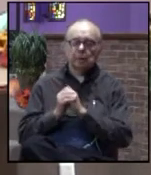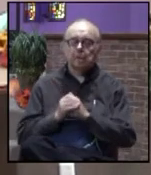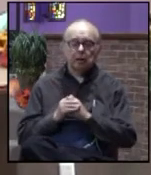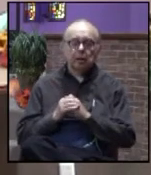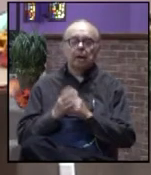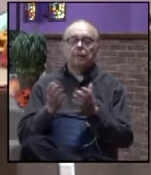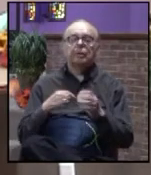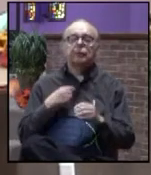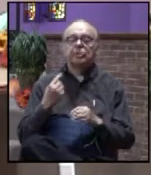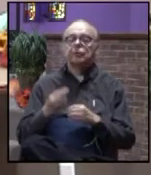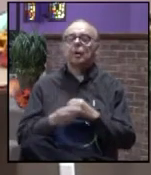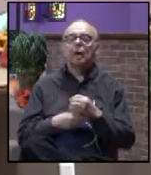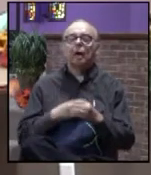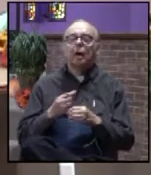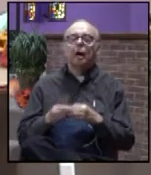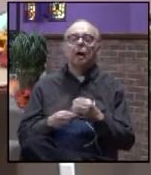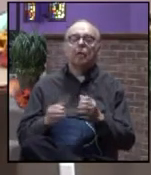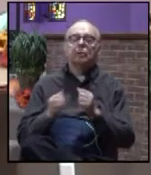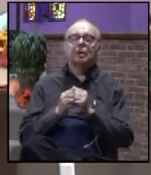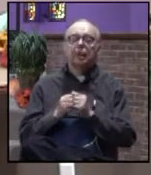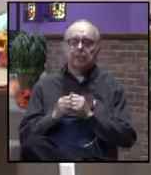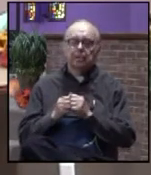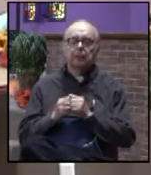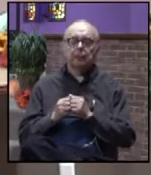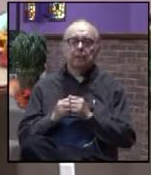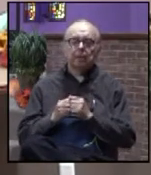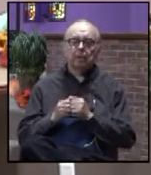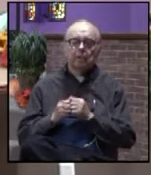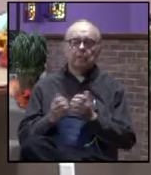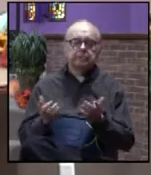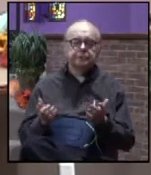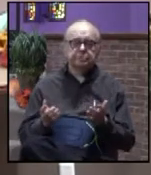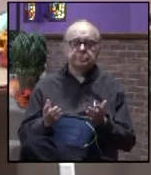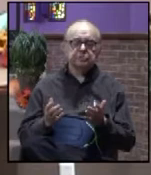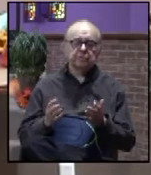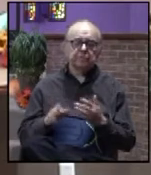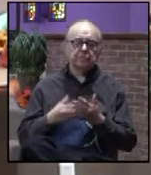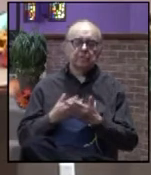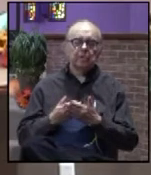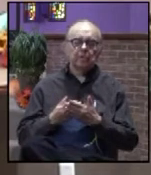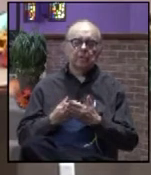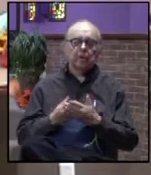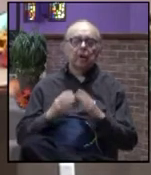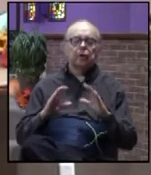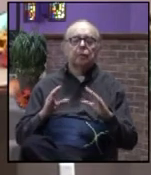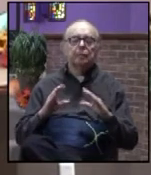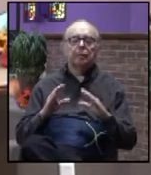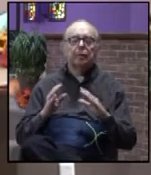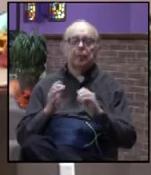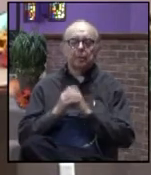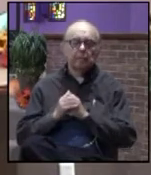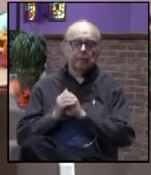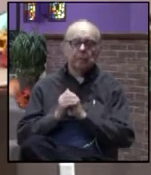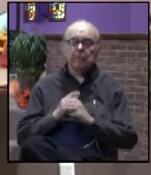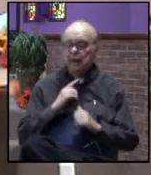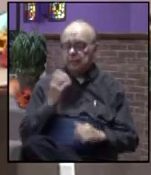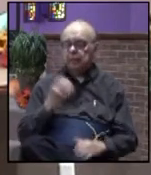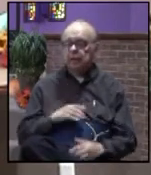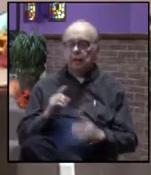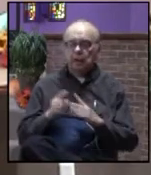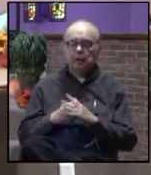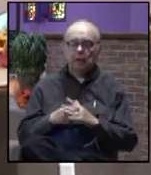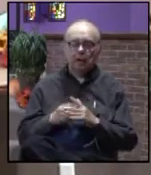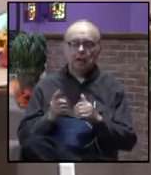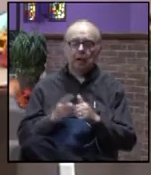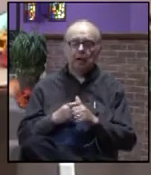together. And what do we bring to the corporate worship? It is awesome. We started the